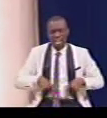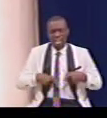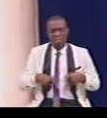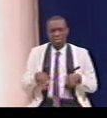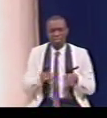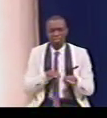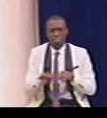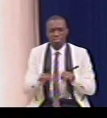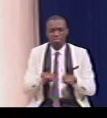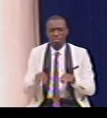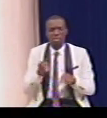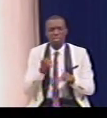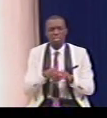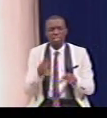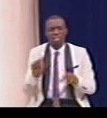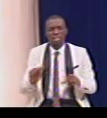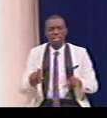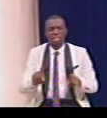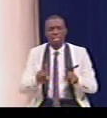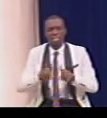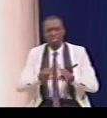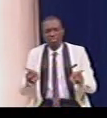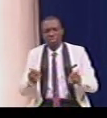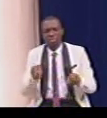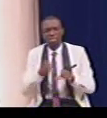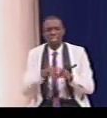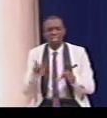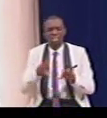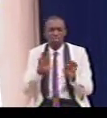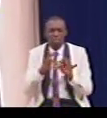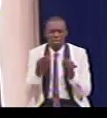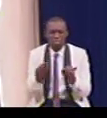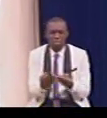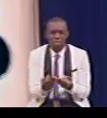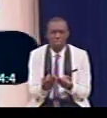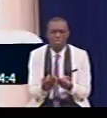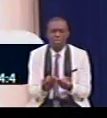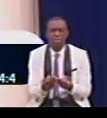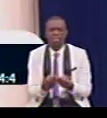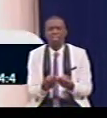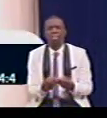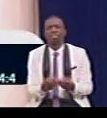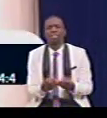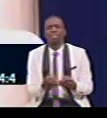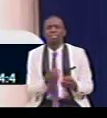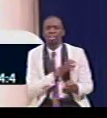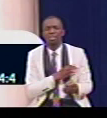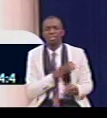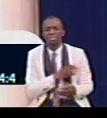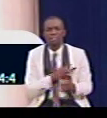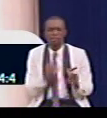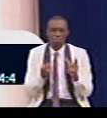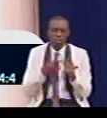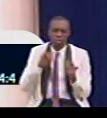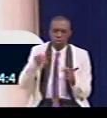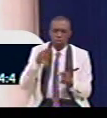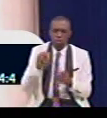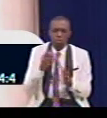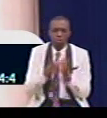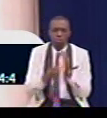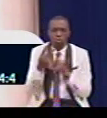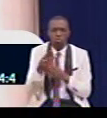action difference in their behavior difference in their family set up look at this first John chapter 2 verse 15